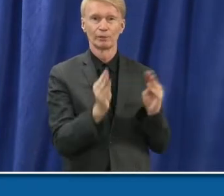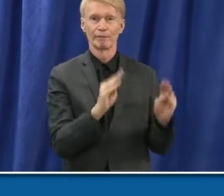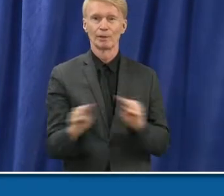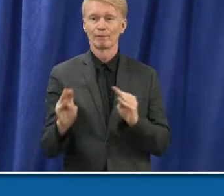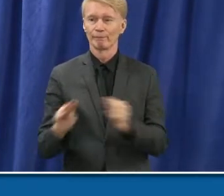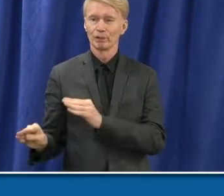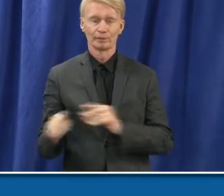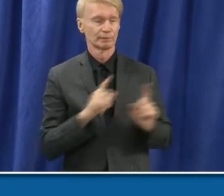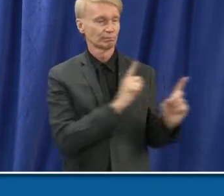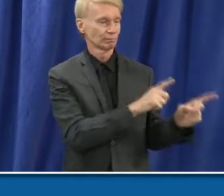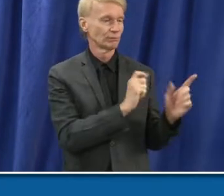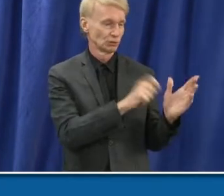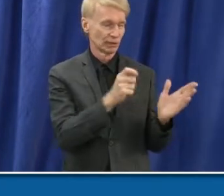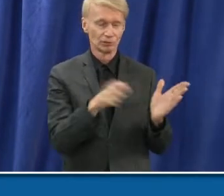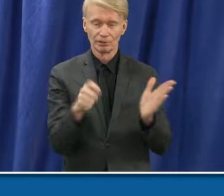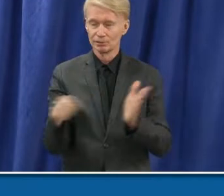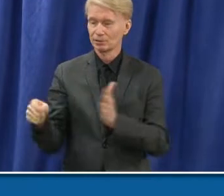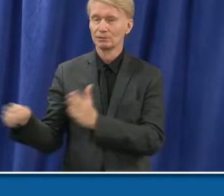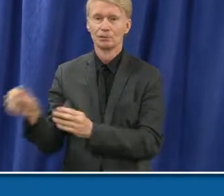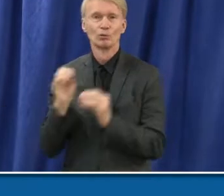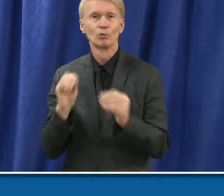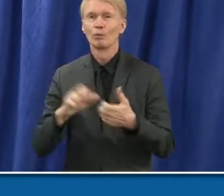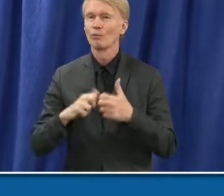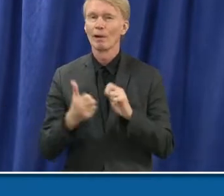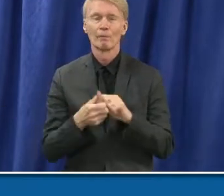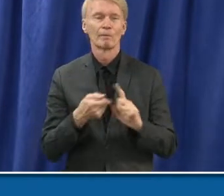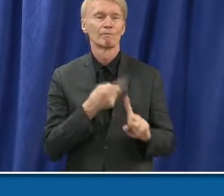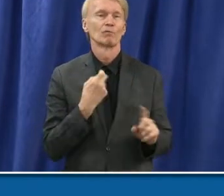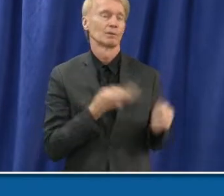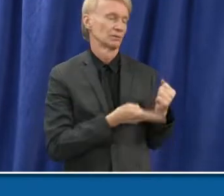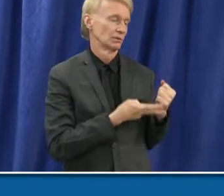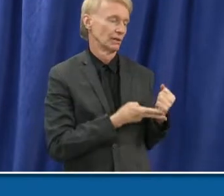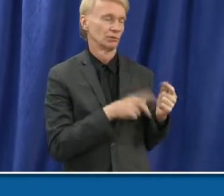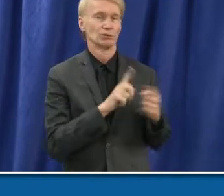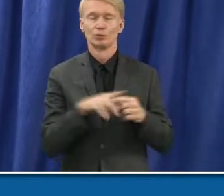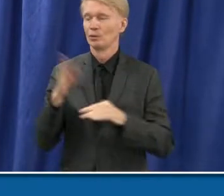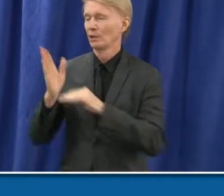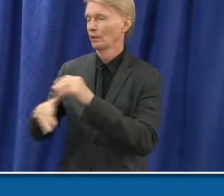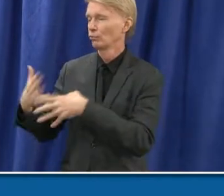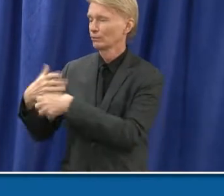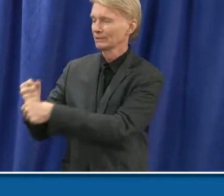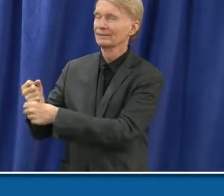no breaks in the temperature compliance from storage to end receiver.